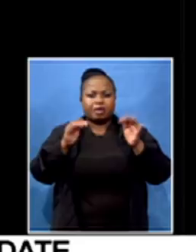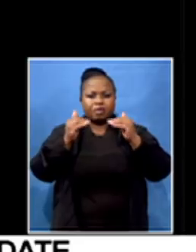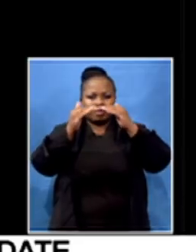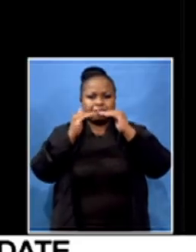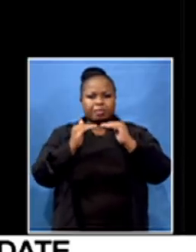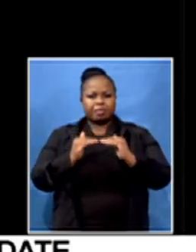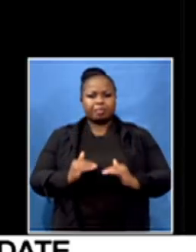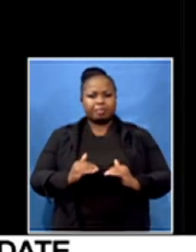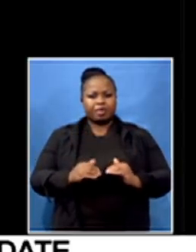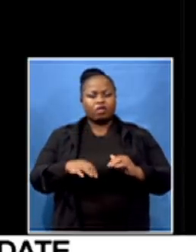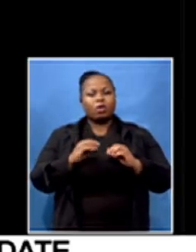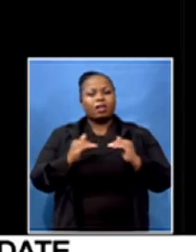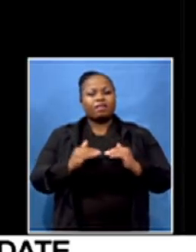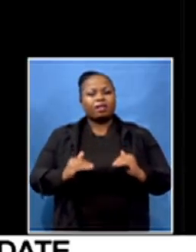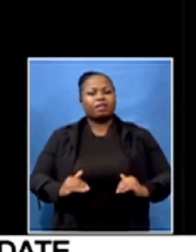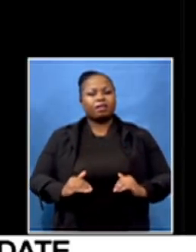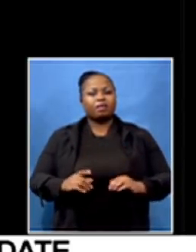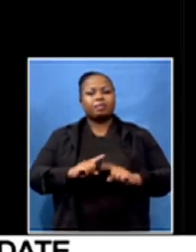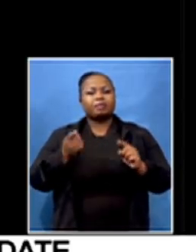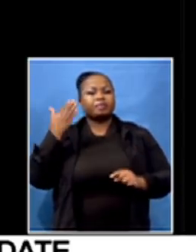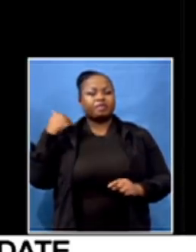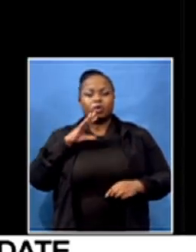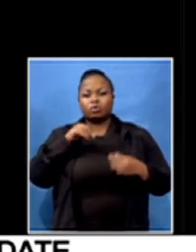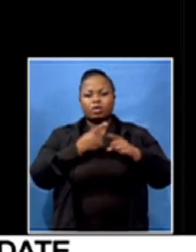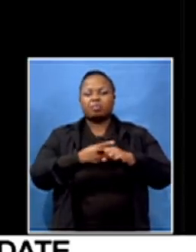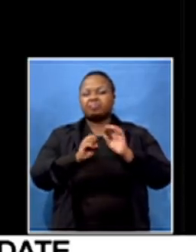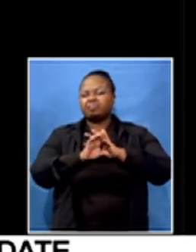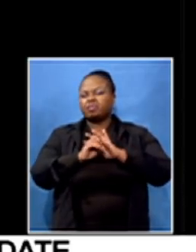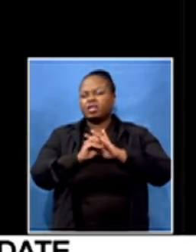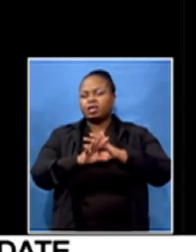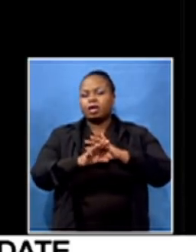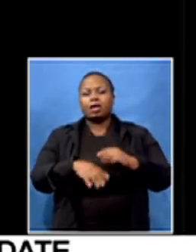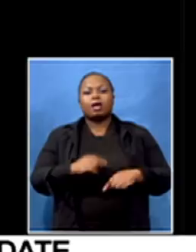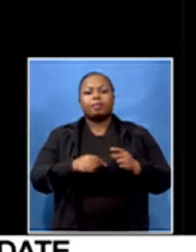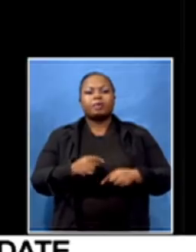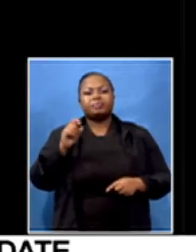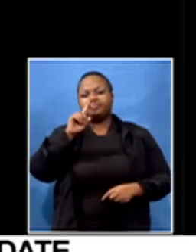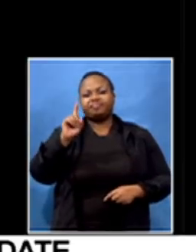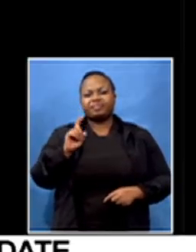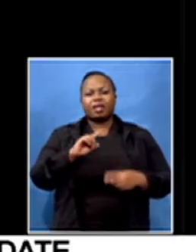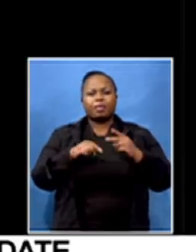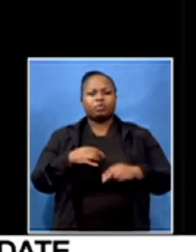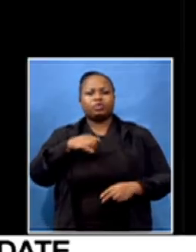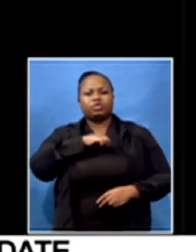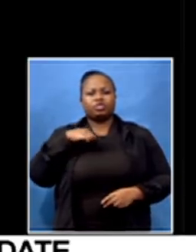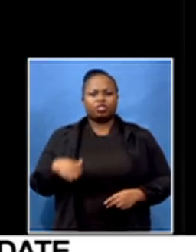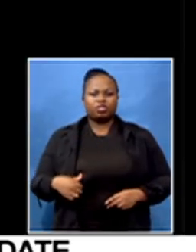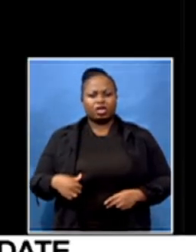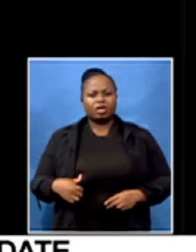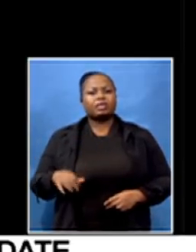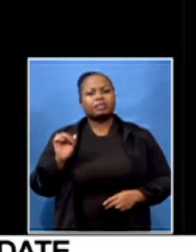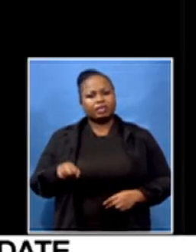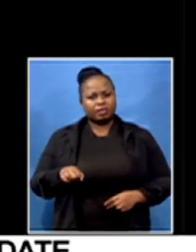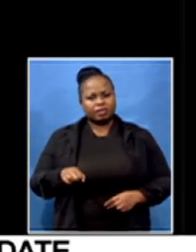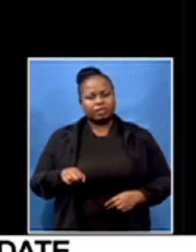being raised across, in the media about questions around China, certainly we